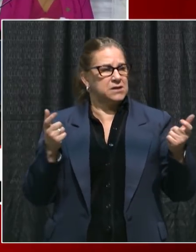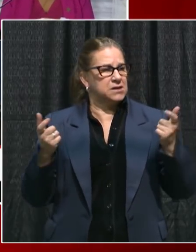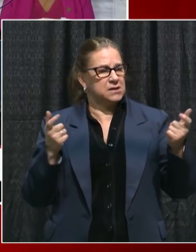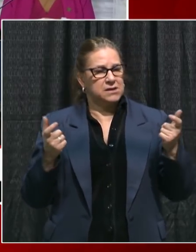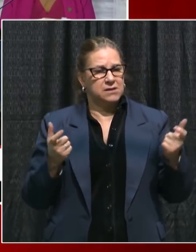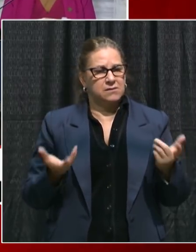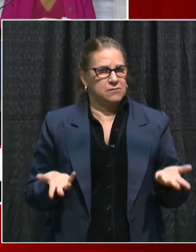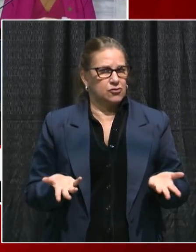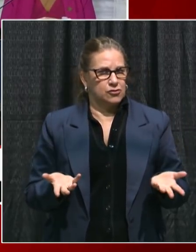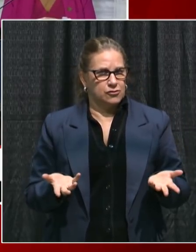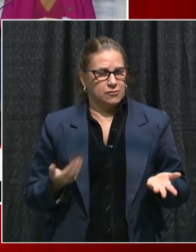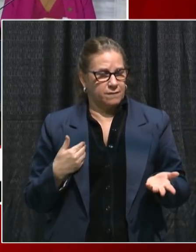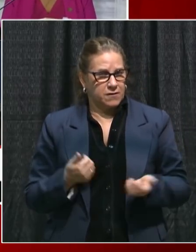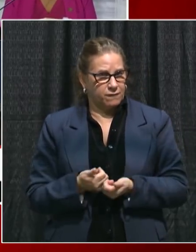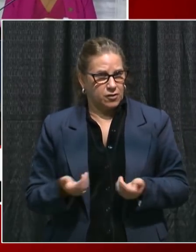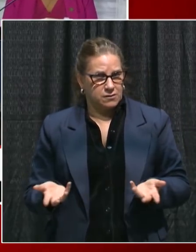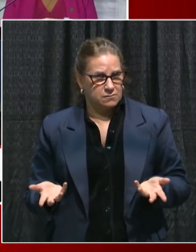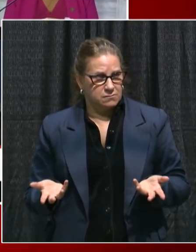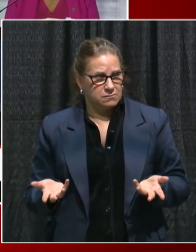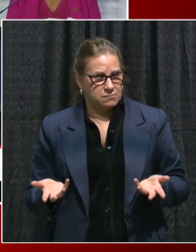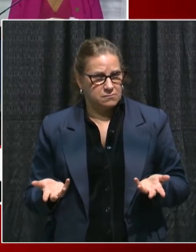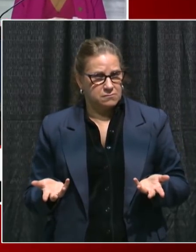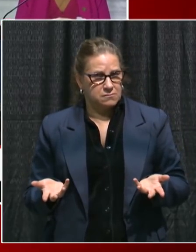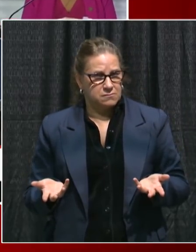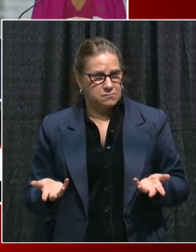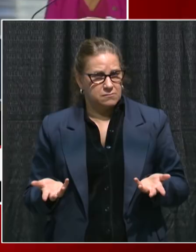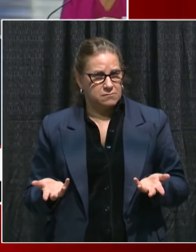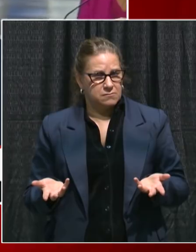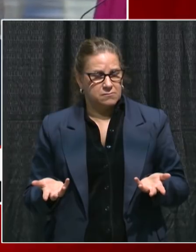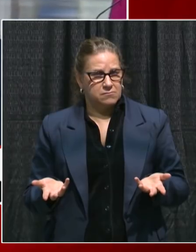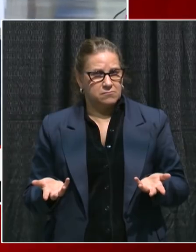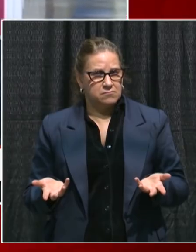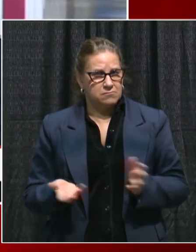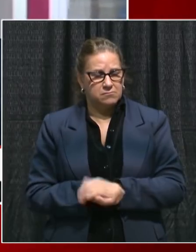that's not a huge number of people.